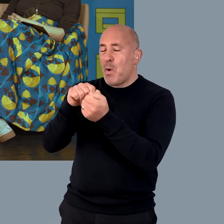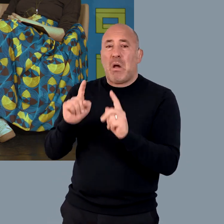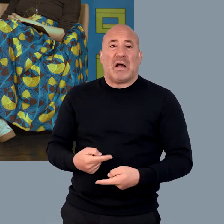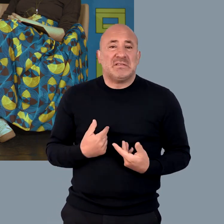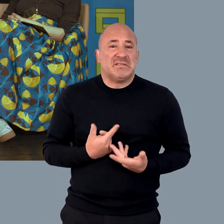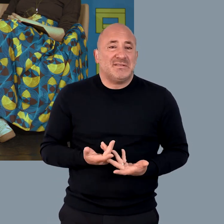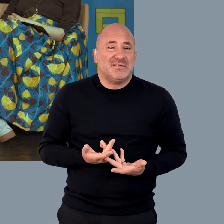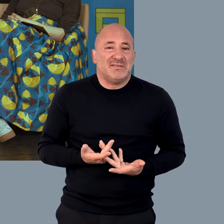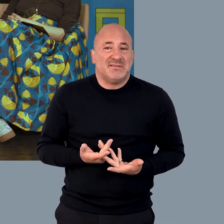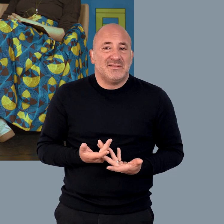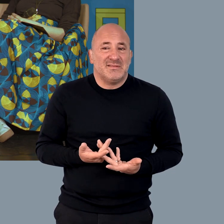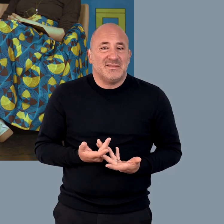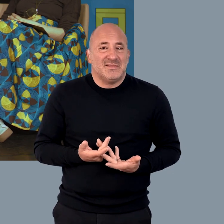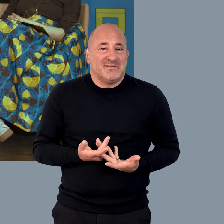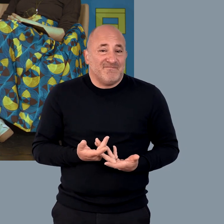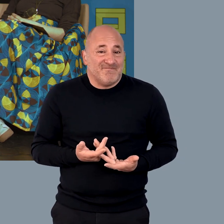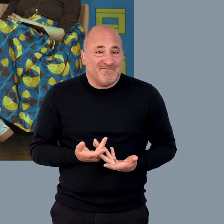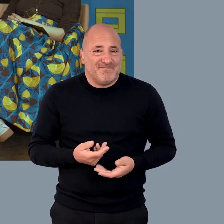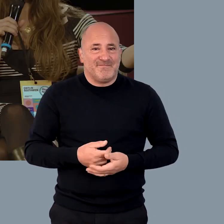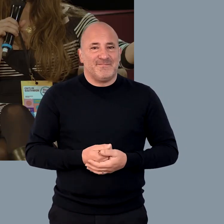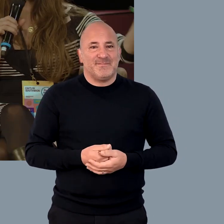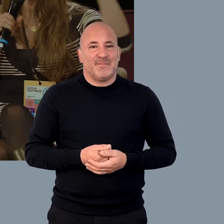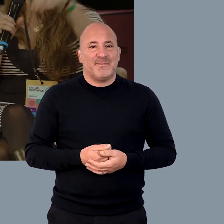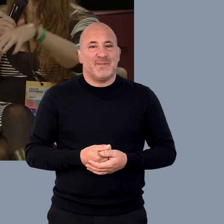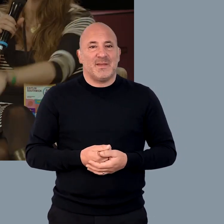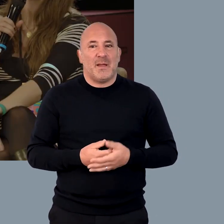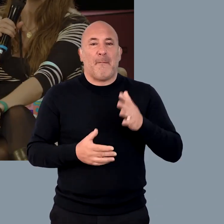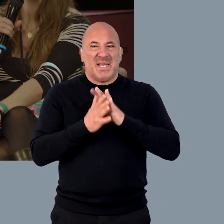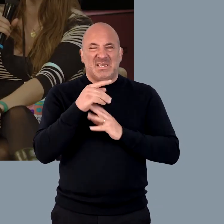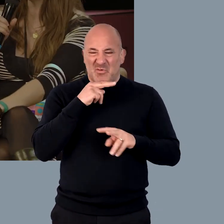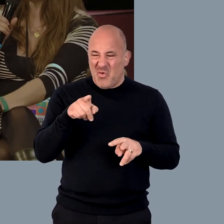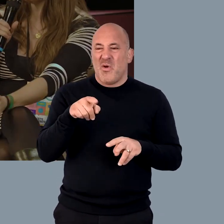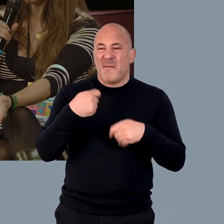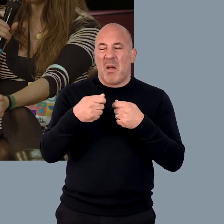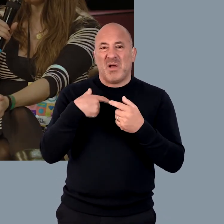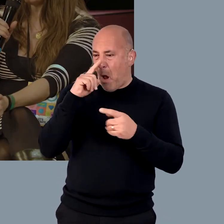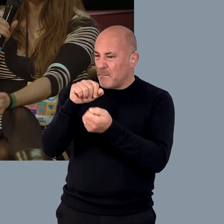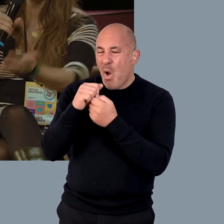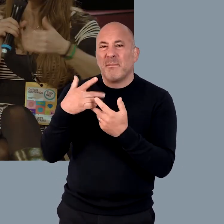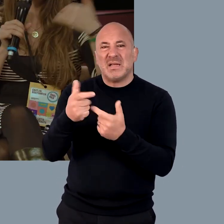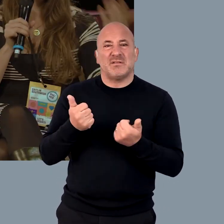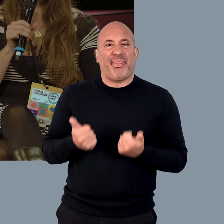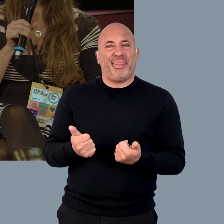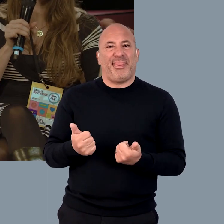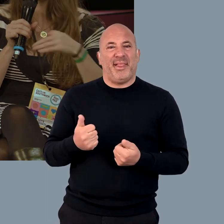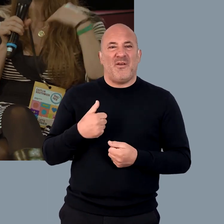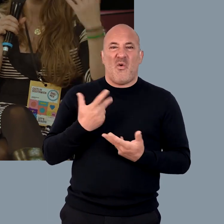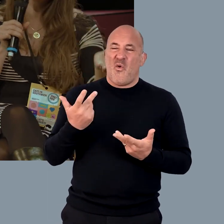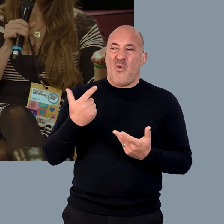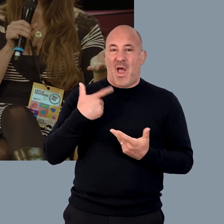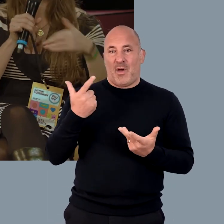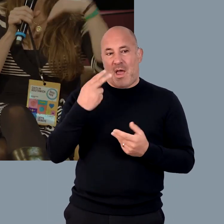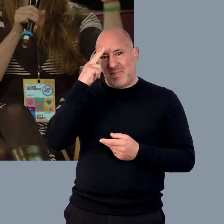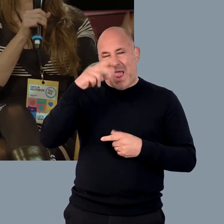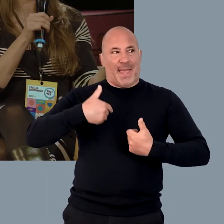to X museum standards of loan agreements, then, we can't borrow objects from them. And then, we're going to be